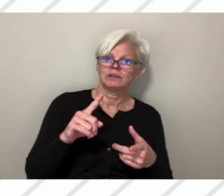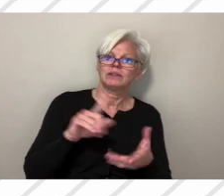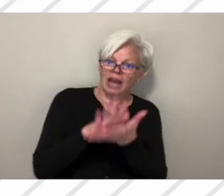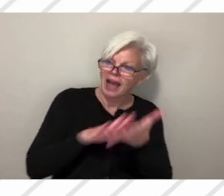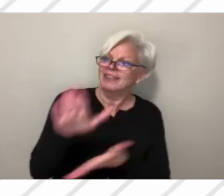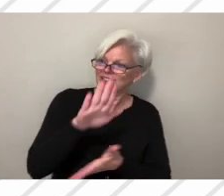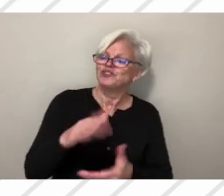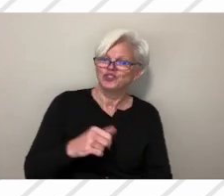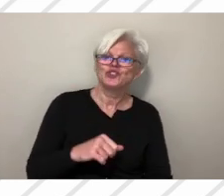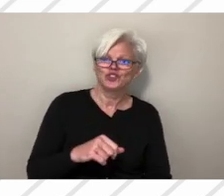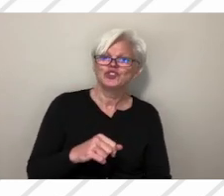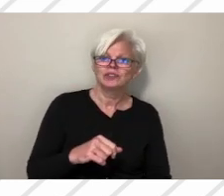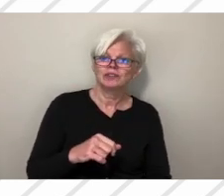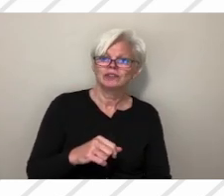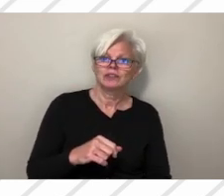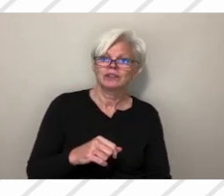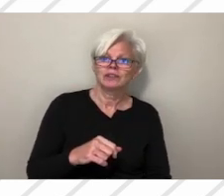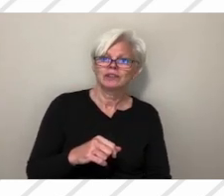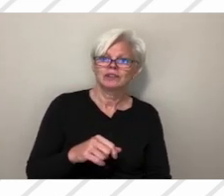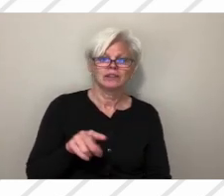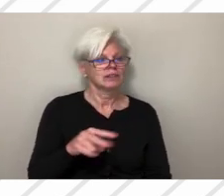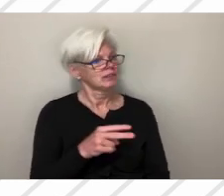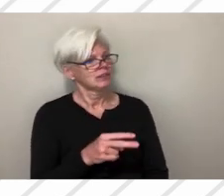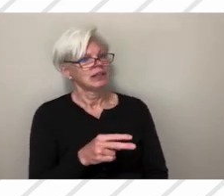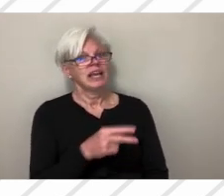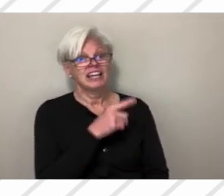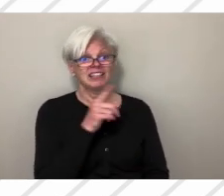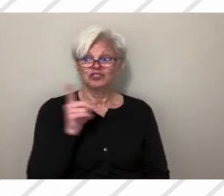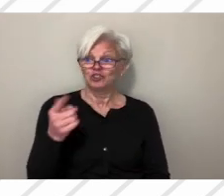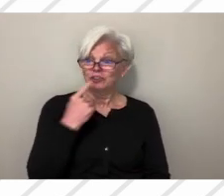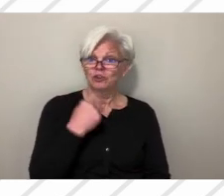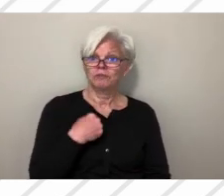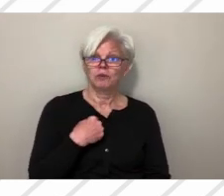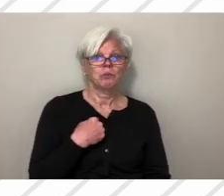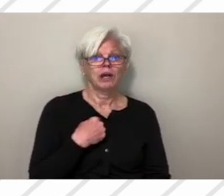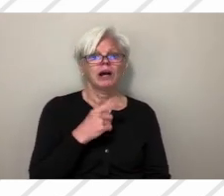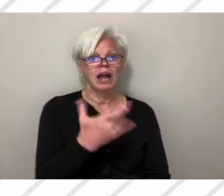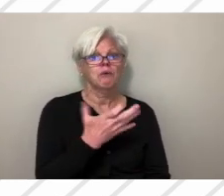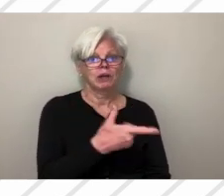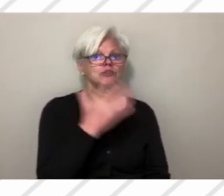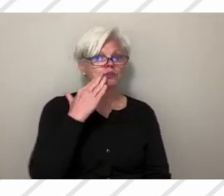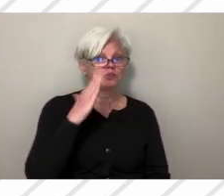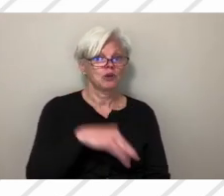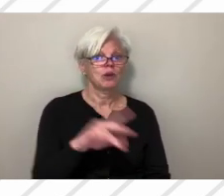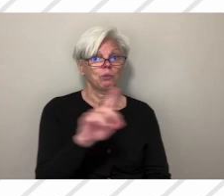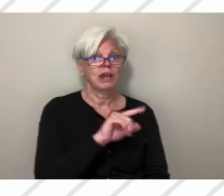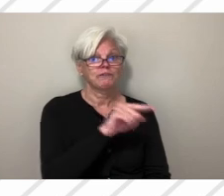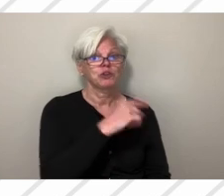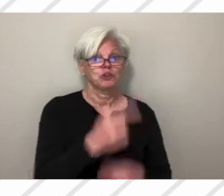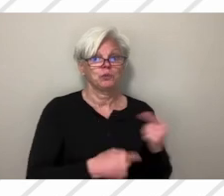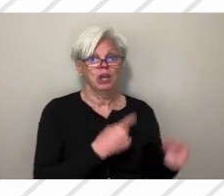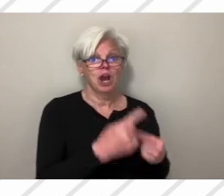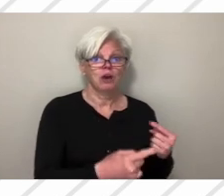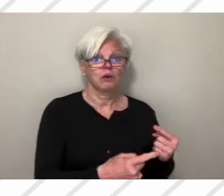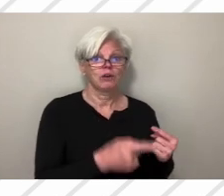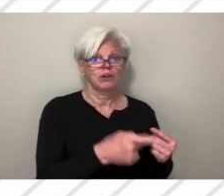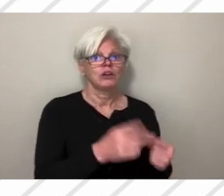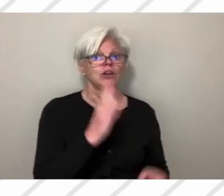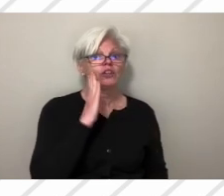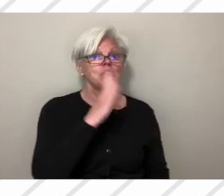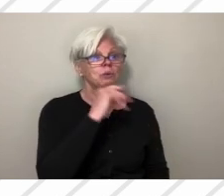I'm gonna go to college. And she told me, well, I just want you to know wherever you go, you're gonna be